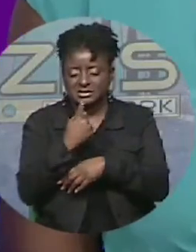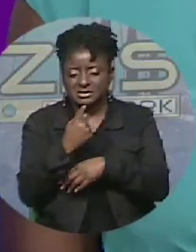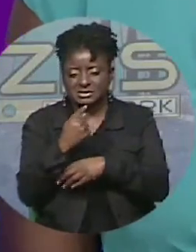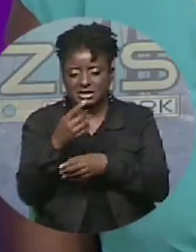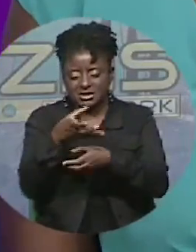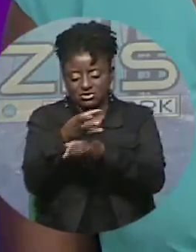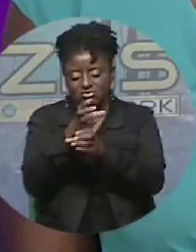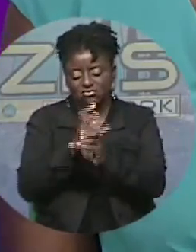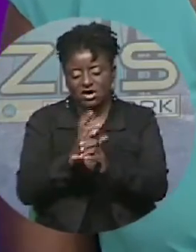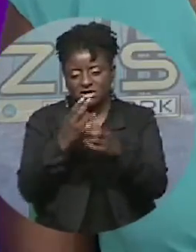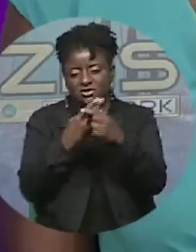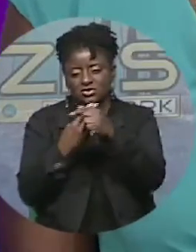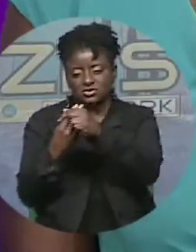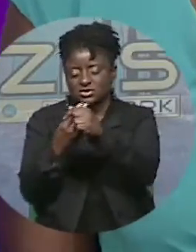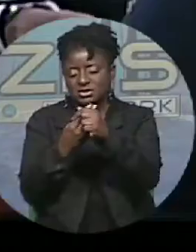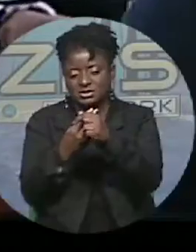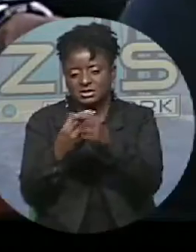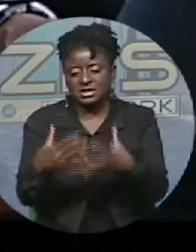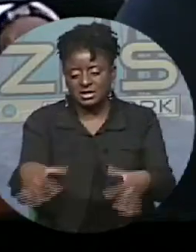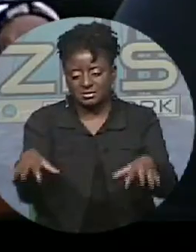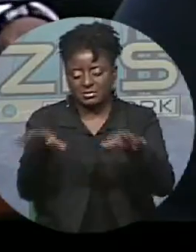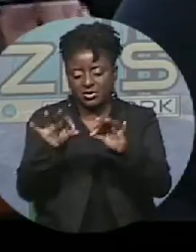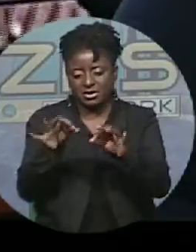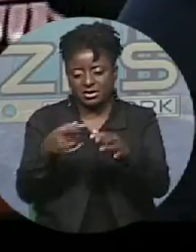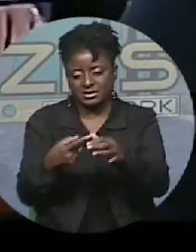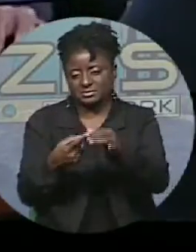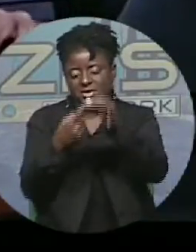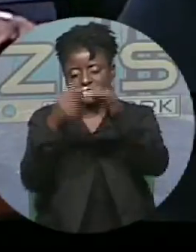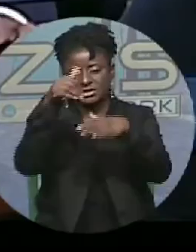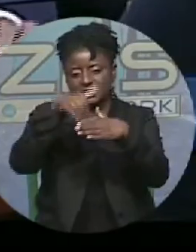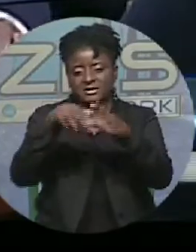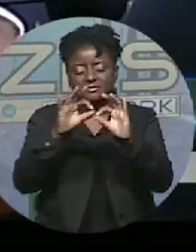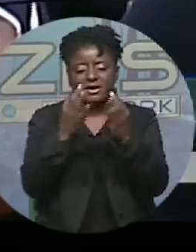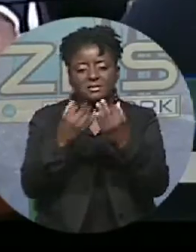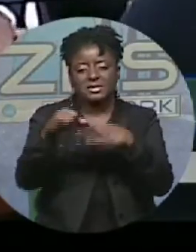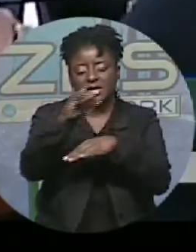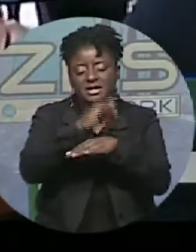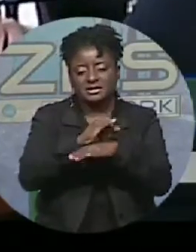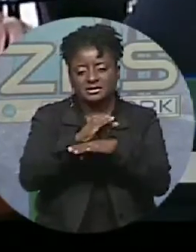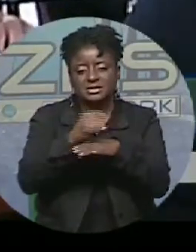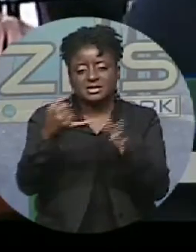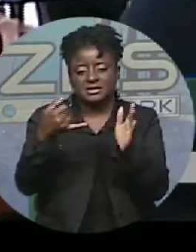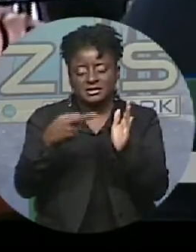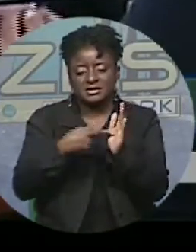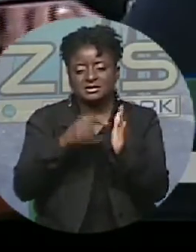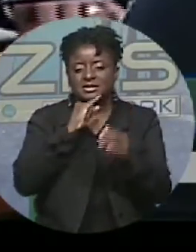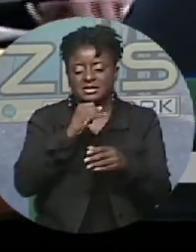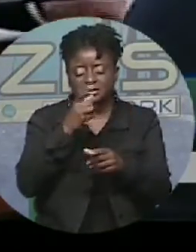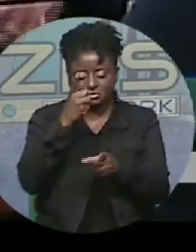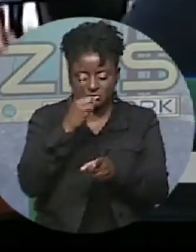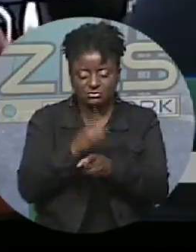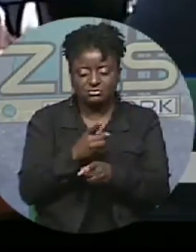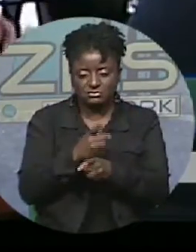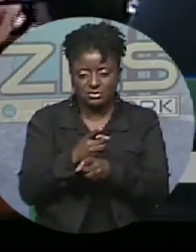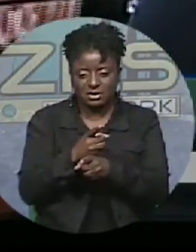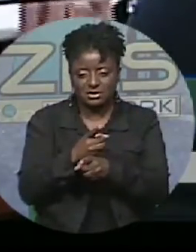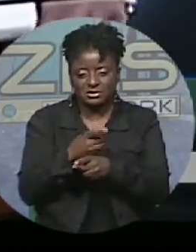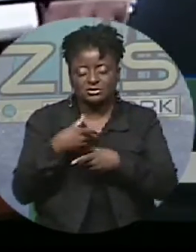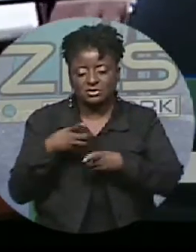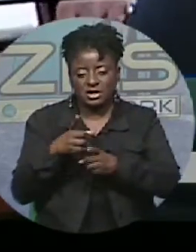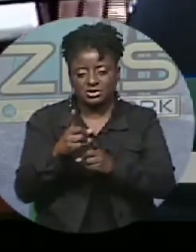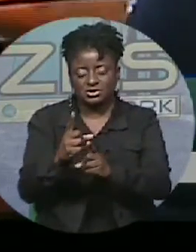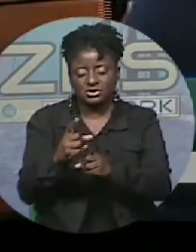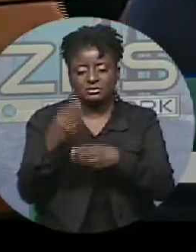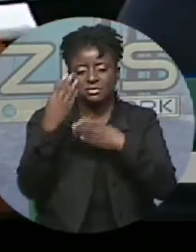in the Family Islands. This is a move in the right direction as Bahamians are hurting and reeling and trying to determine how best